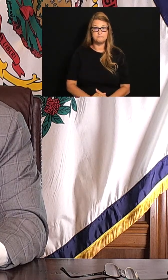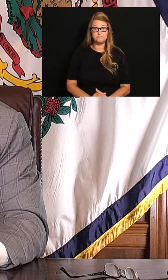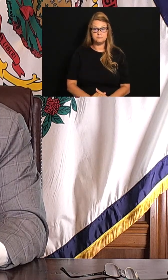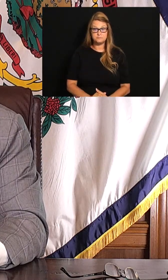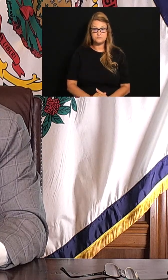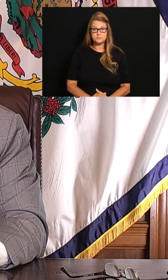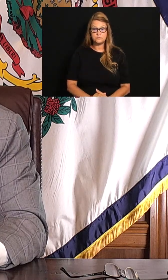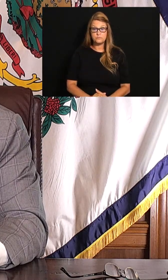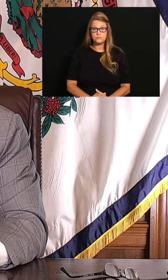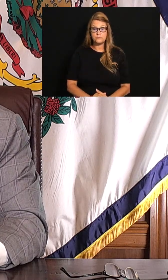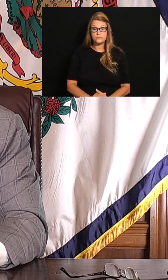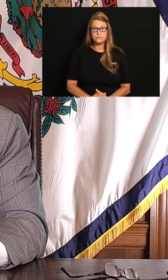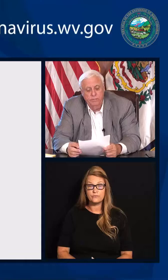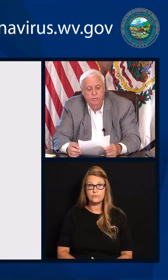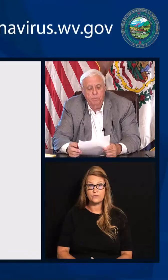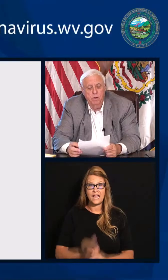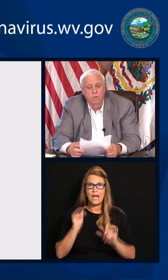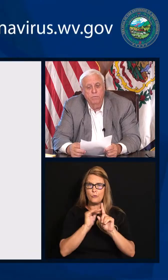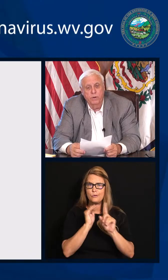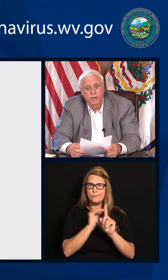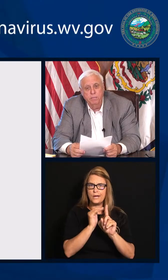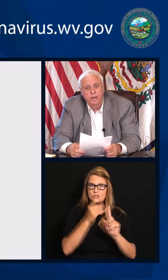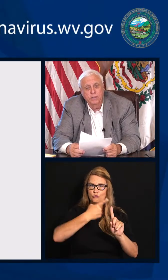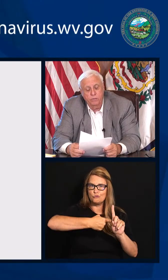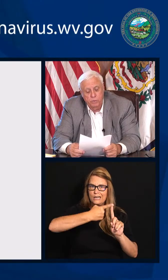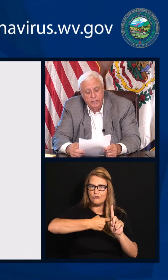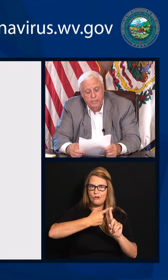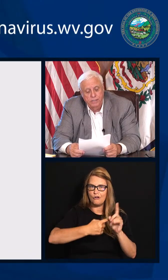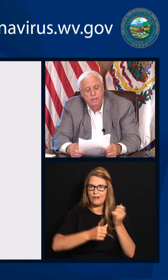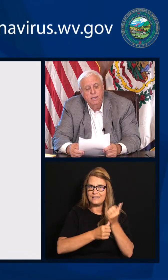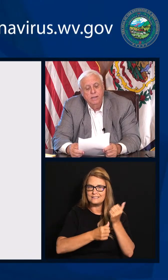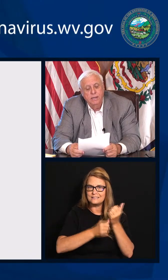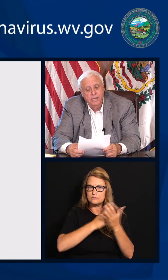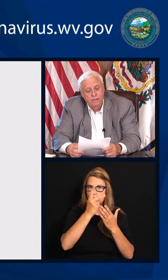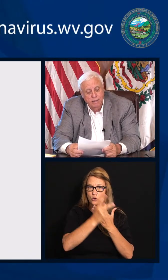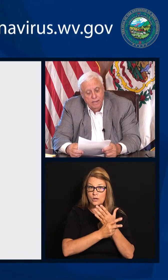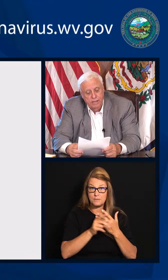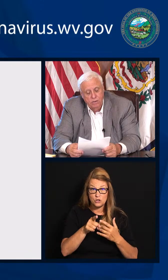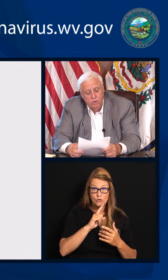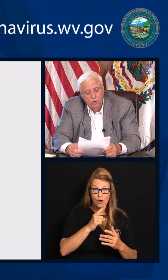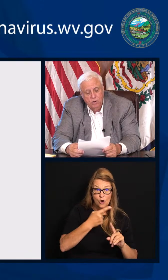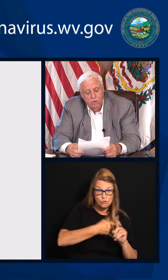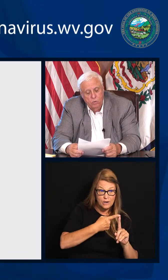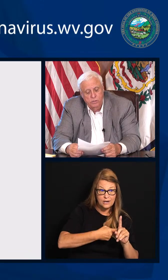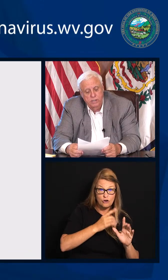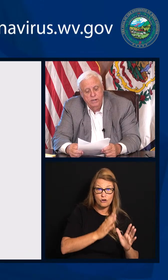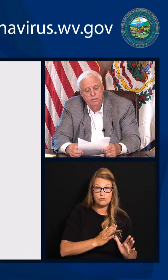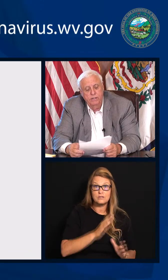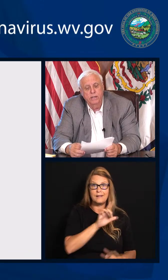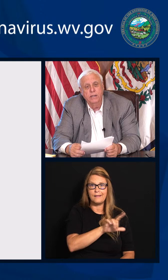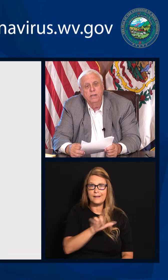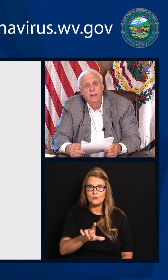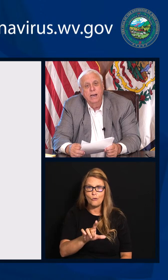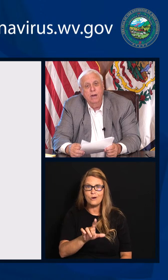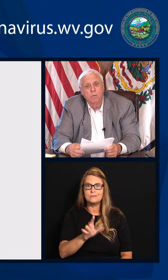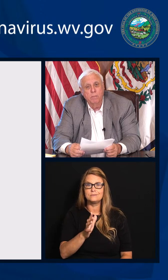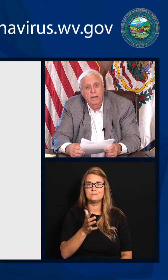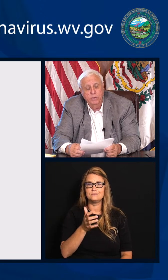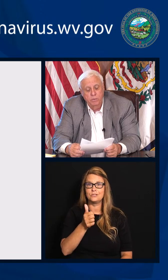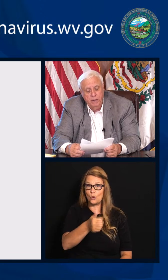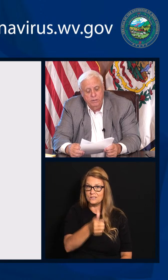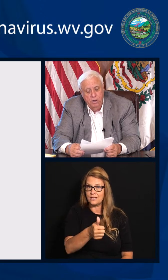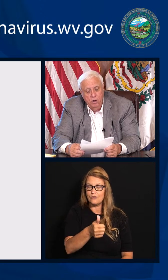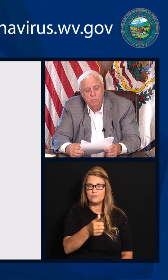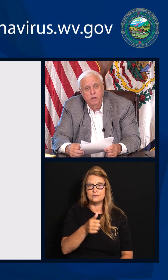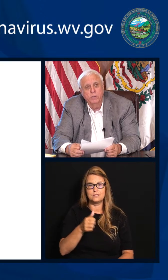I remind you about the rental assistance program for anybody that's renting, any of the landlords and everything. I remind